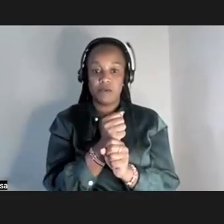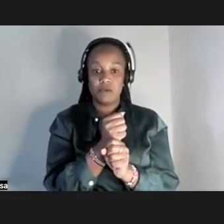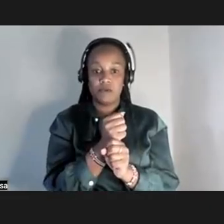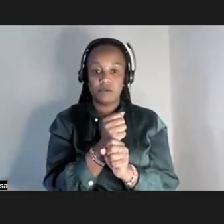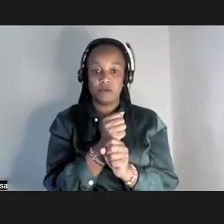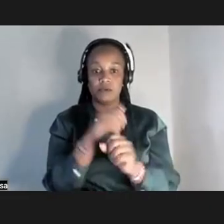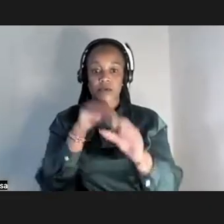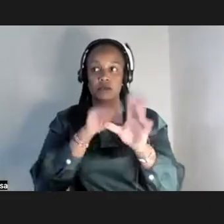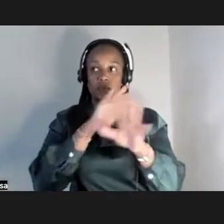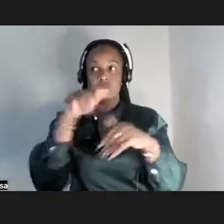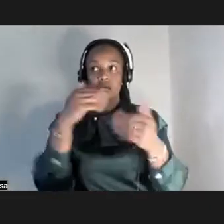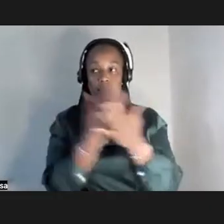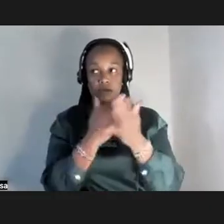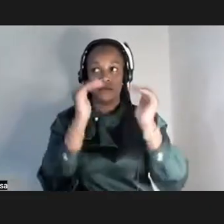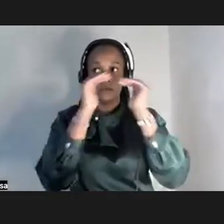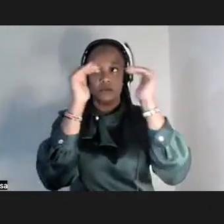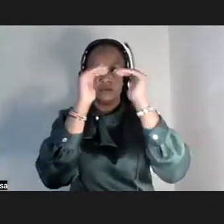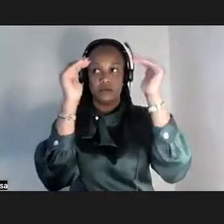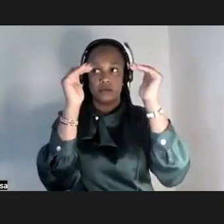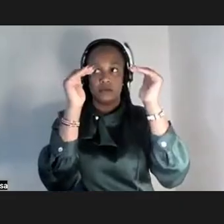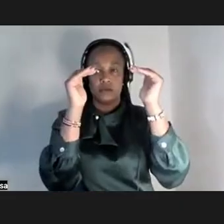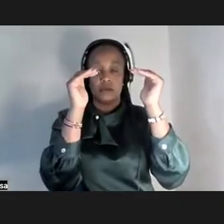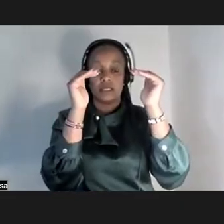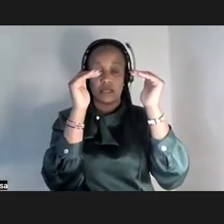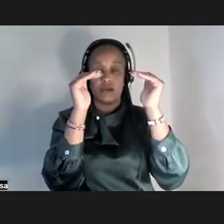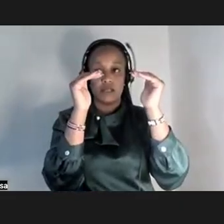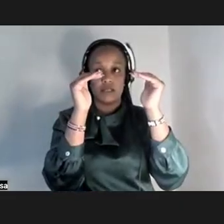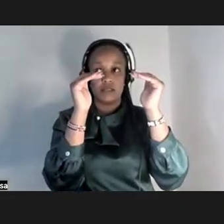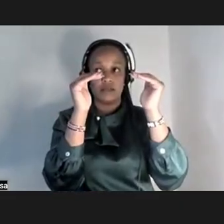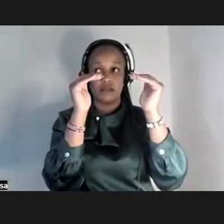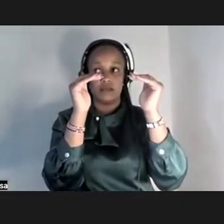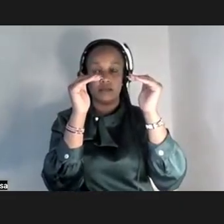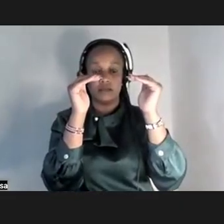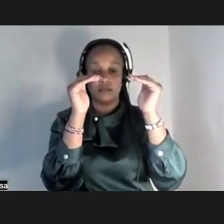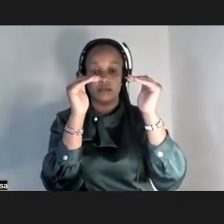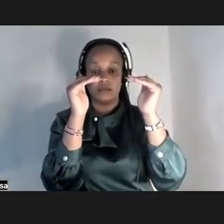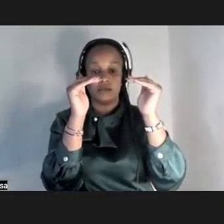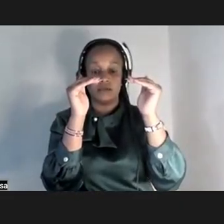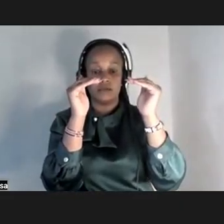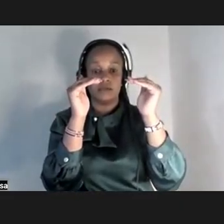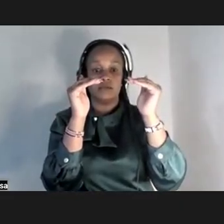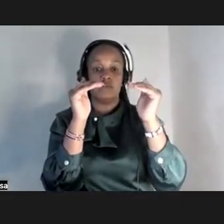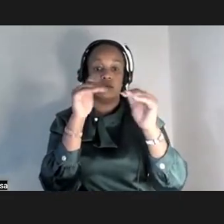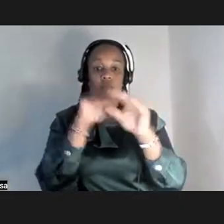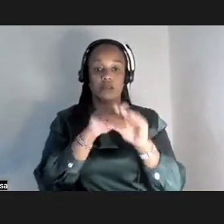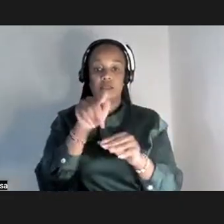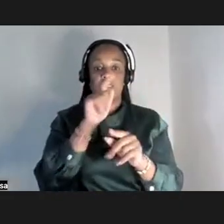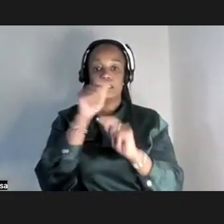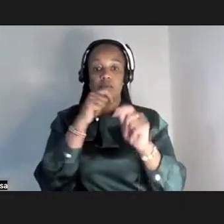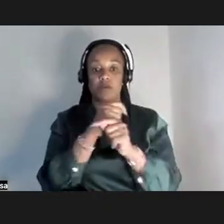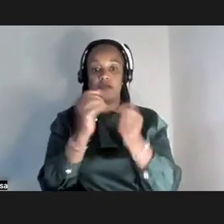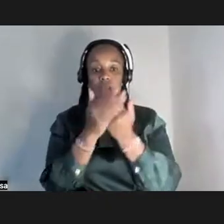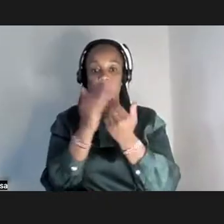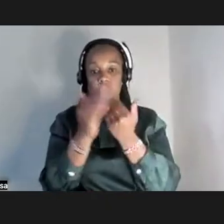to really properly and strategically integrate this kind of care into health systems